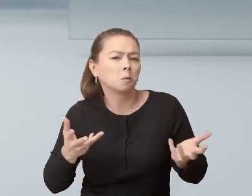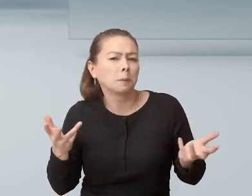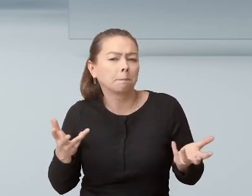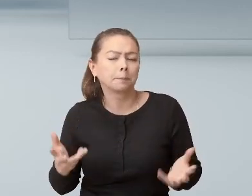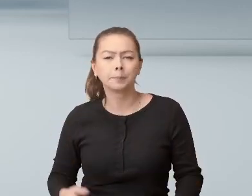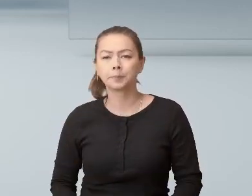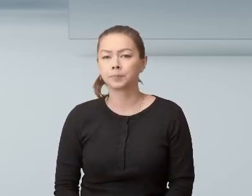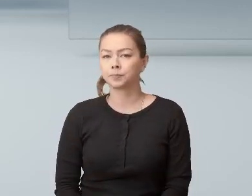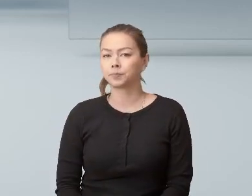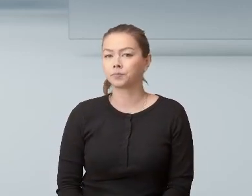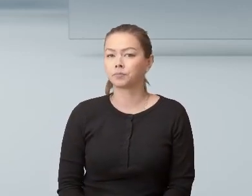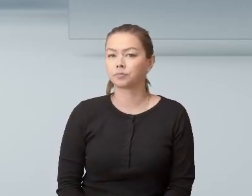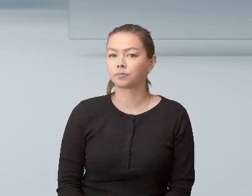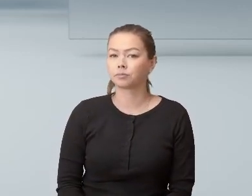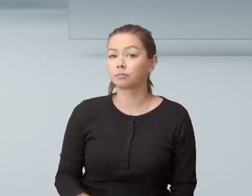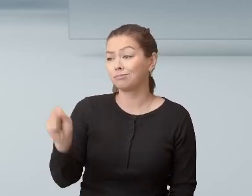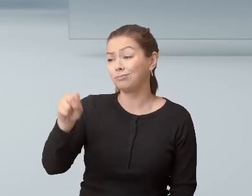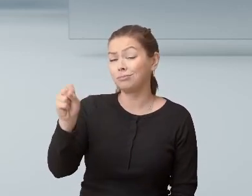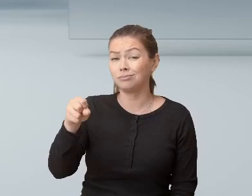a scenario? Yeah, I think